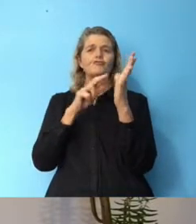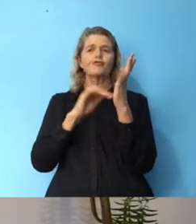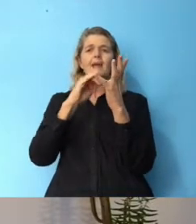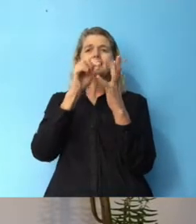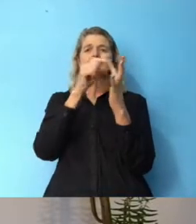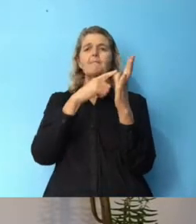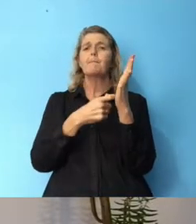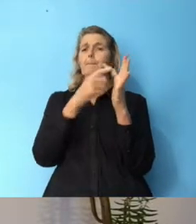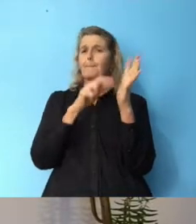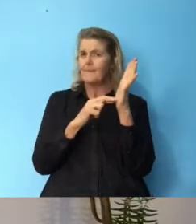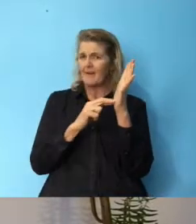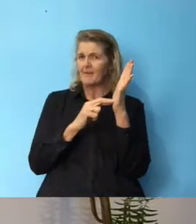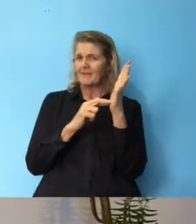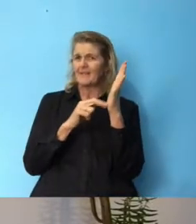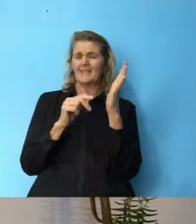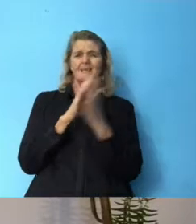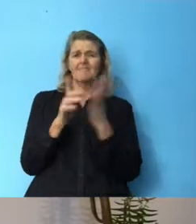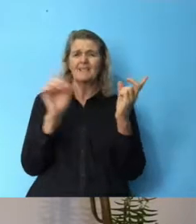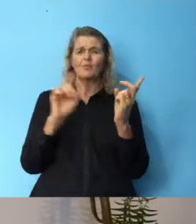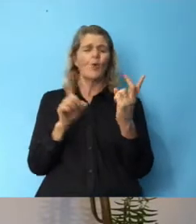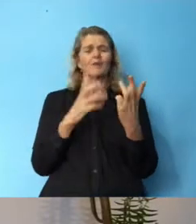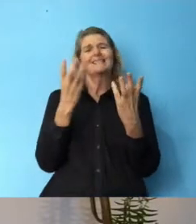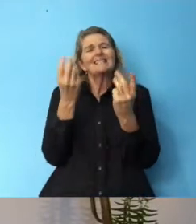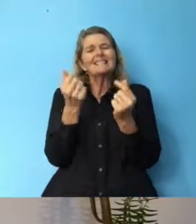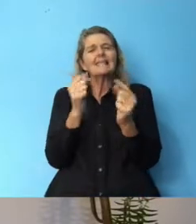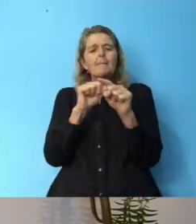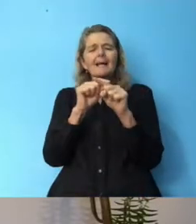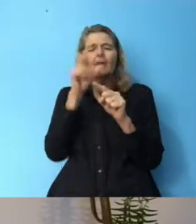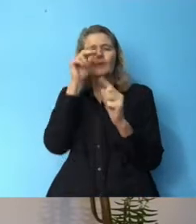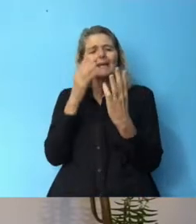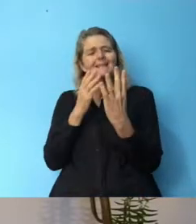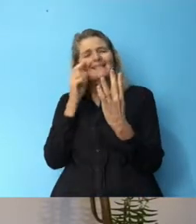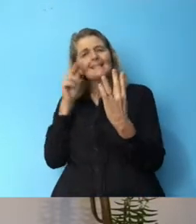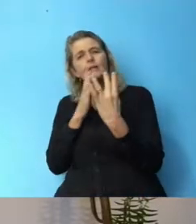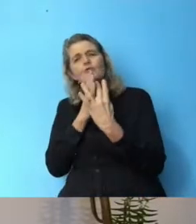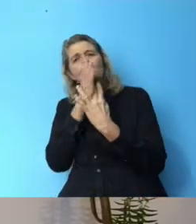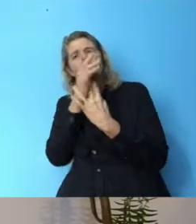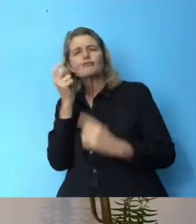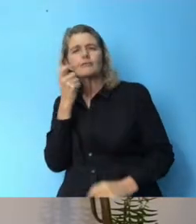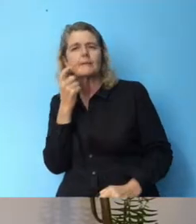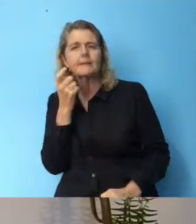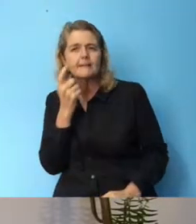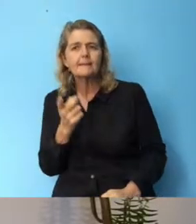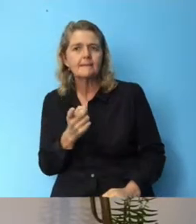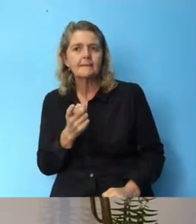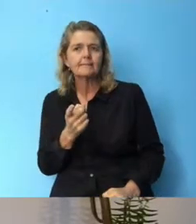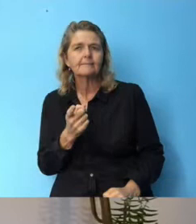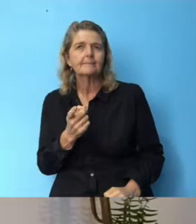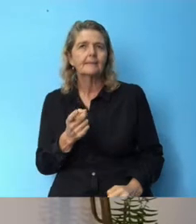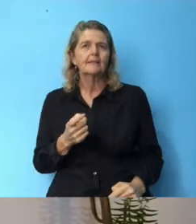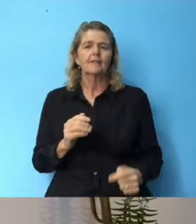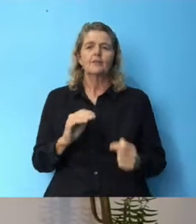see as we've put it on, it just kind of looks a bit different in places, So I'm going to do 2 coats just to bring